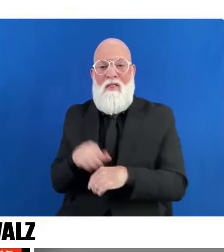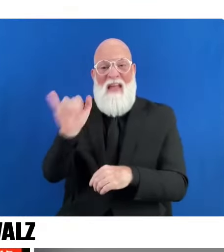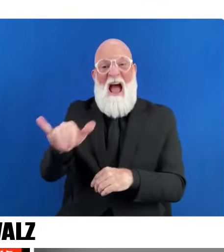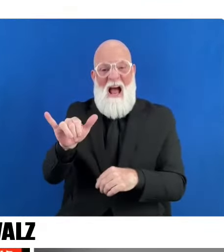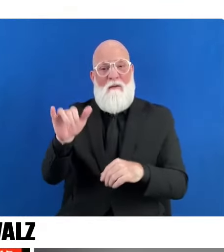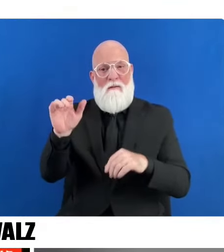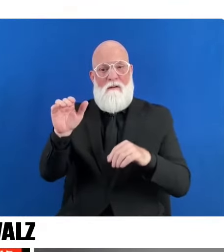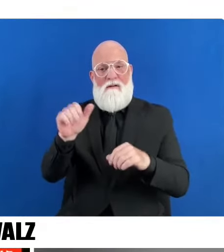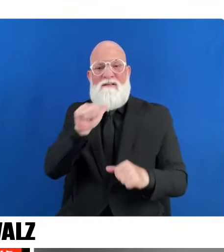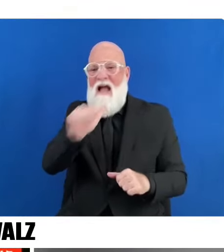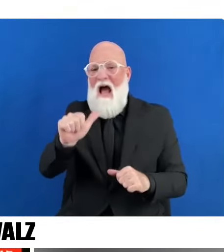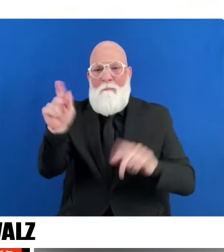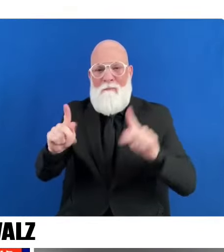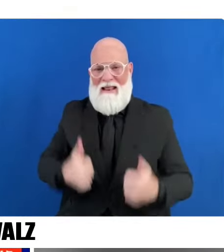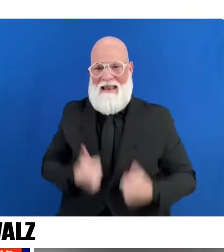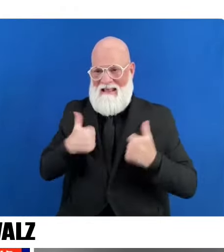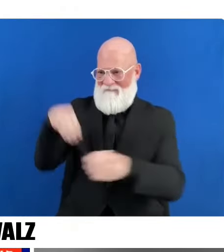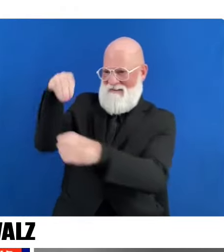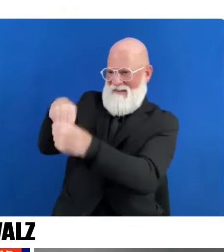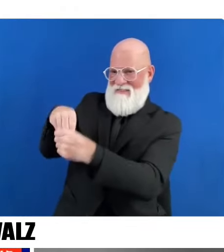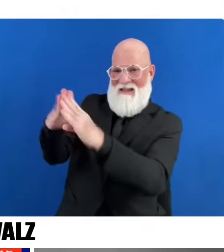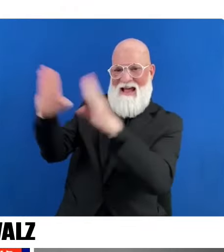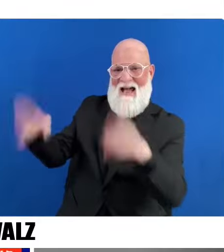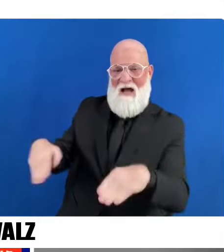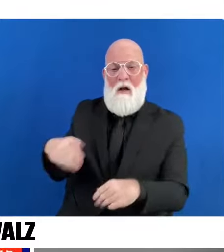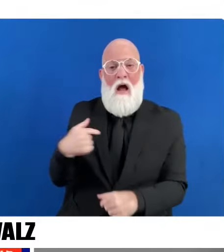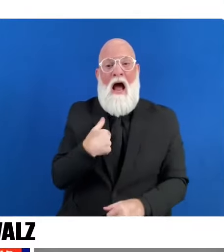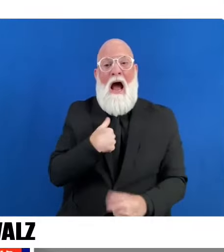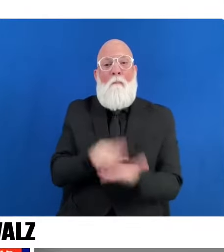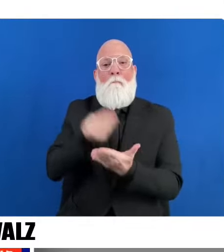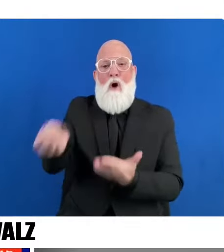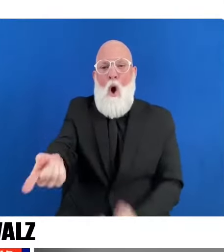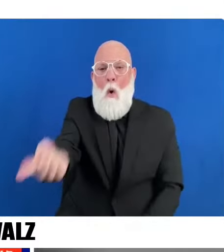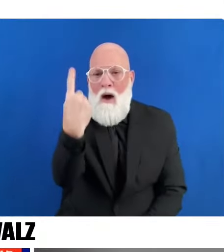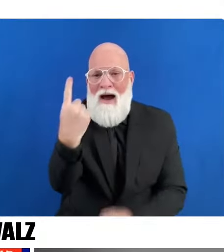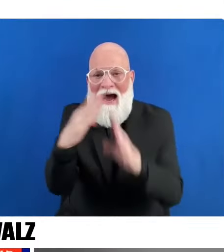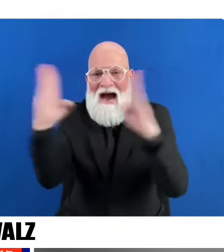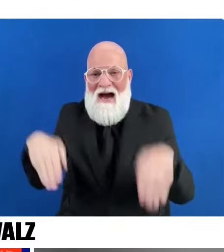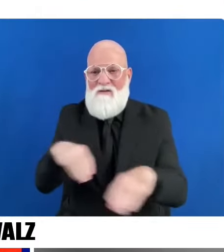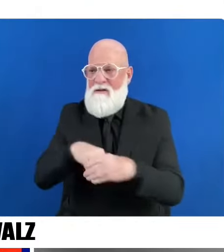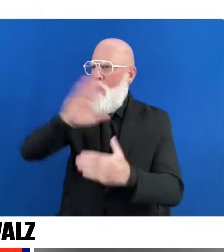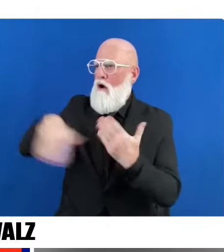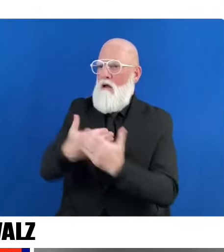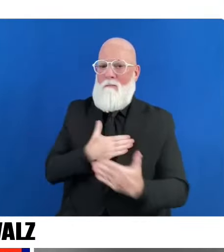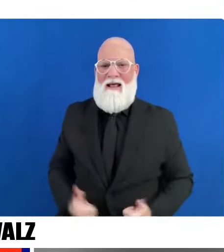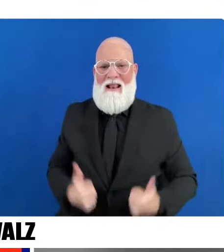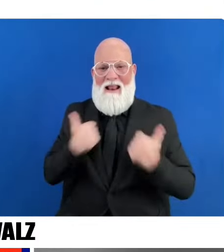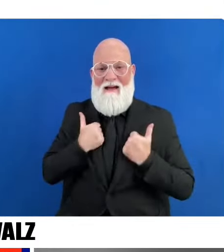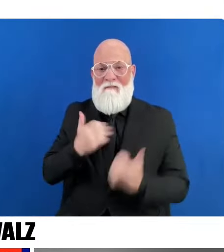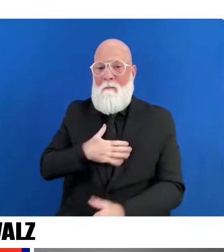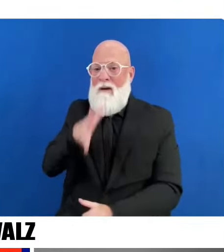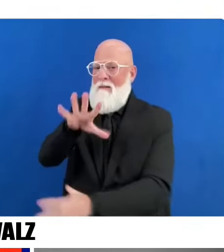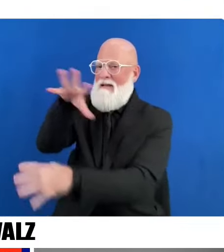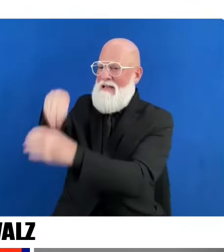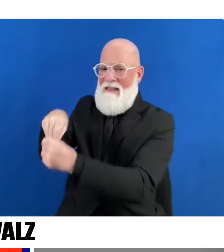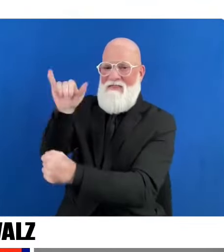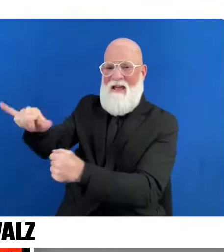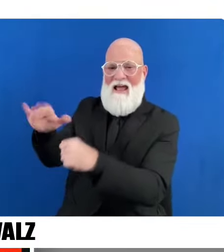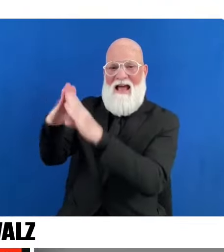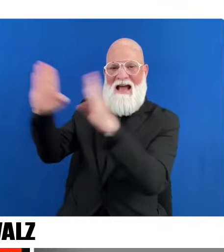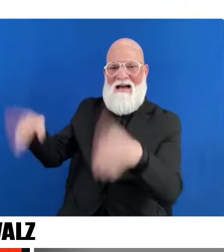I bought and owned one house in my life. My mom still lives in the house where I was. And when I think of a house, I'm thinking of Christmas services after